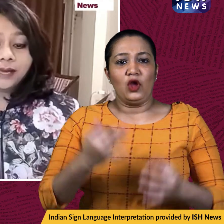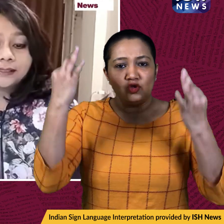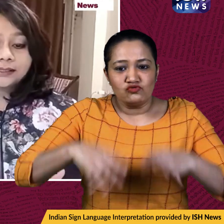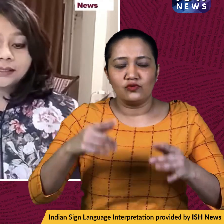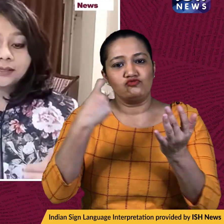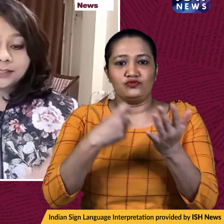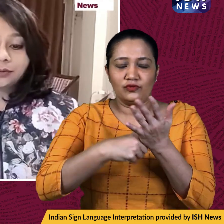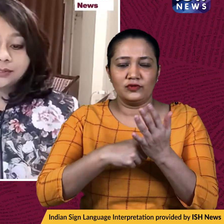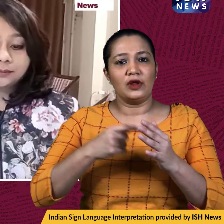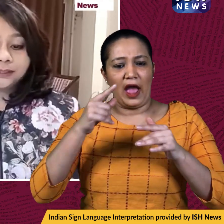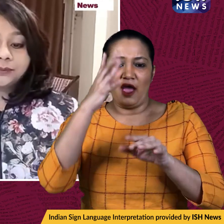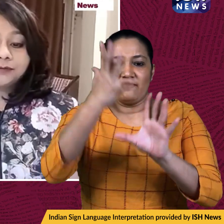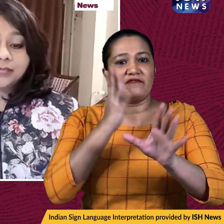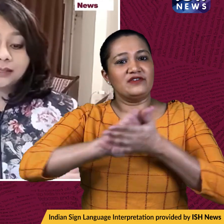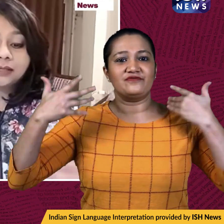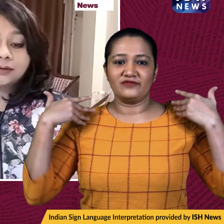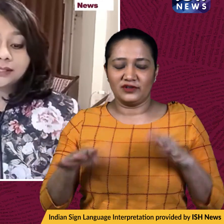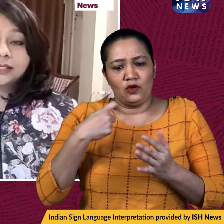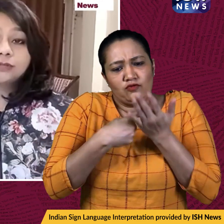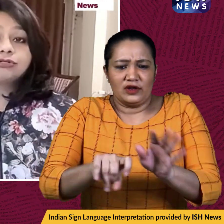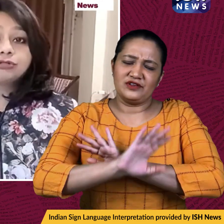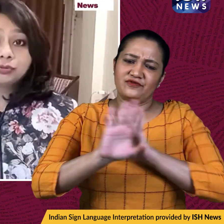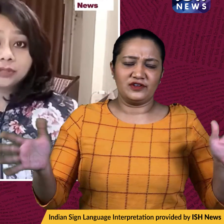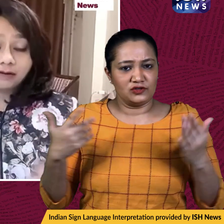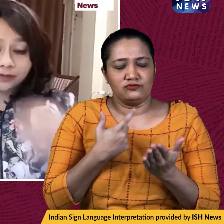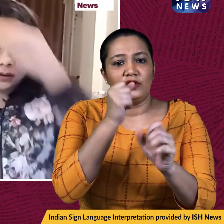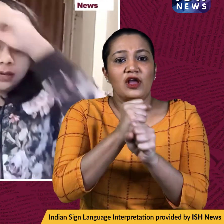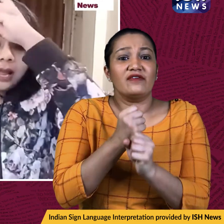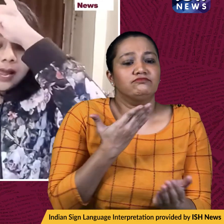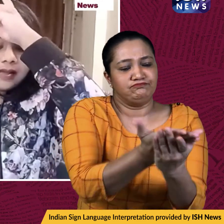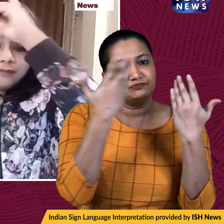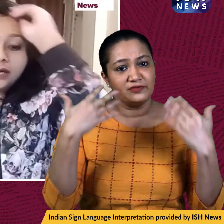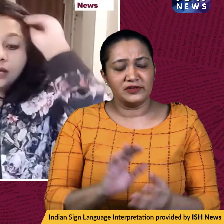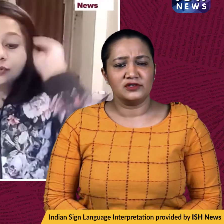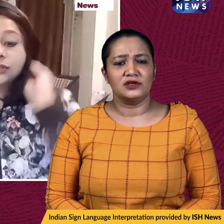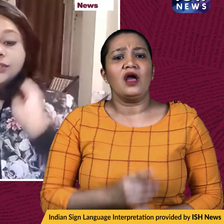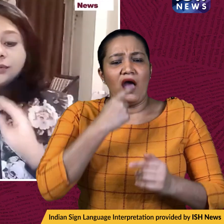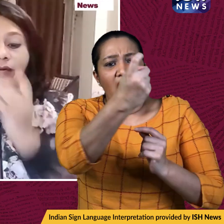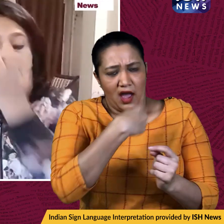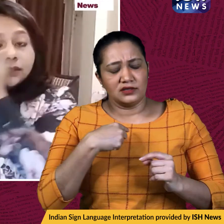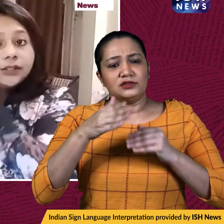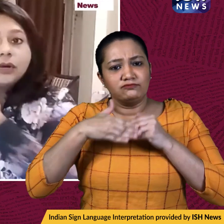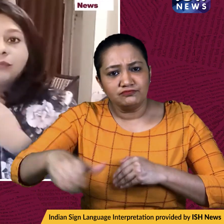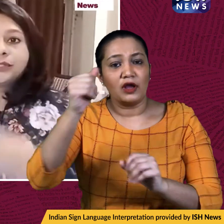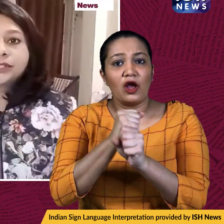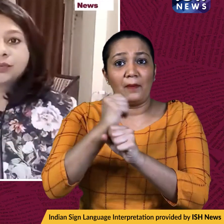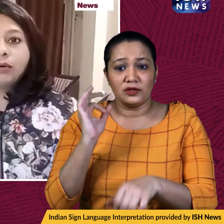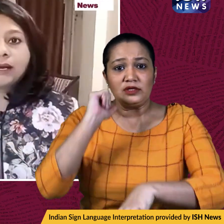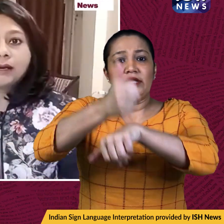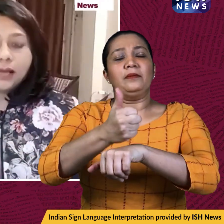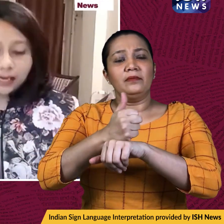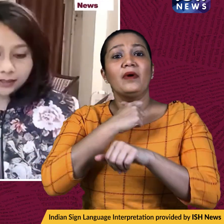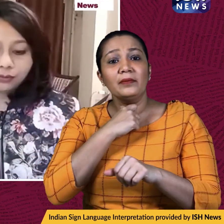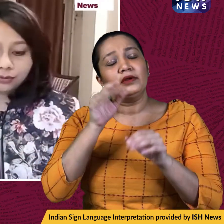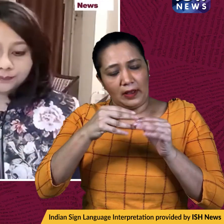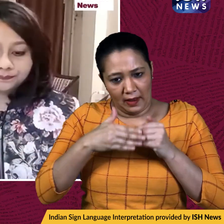got a new mandate and our tenure is complete, we have tendered our resignation to the governor. I have been asked to continue until the new government is sworn